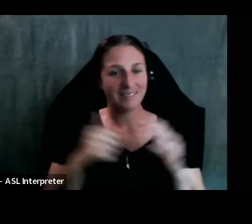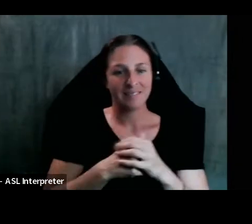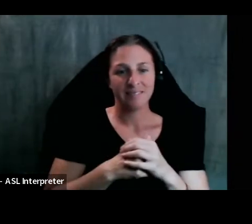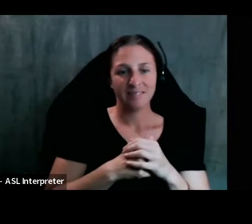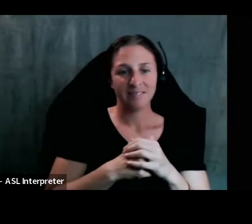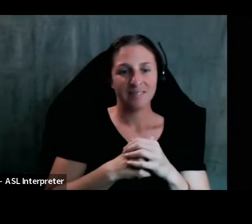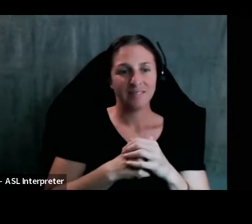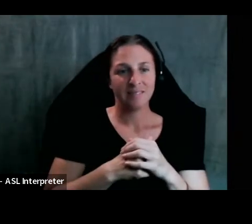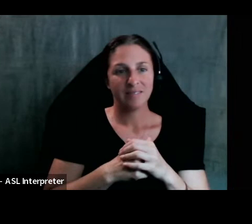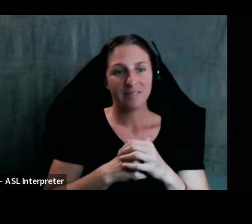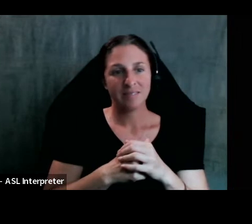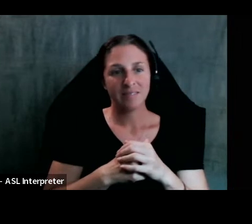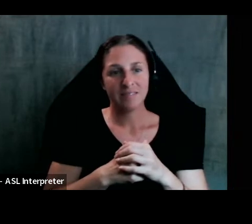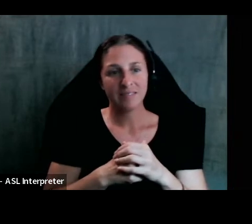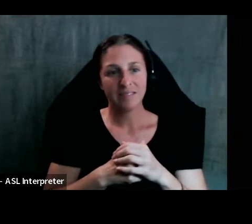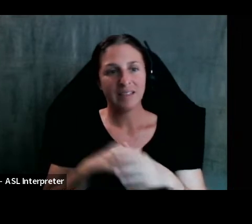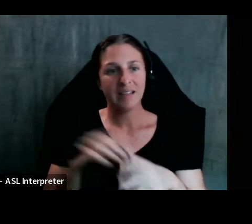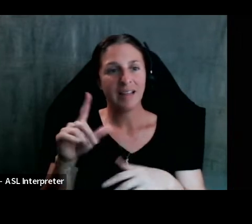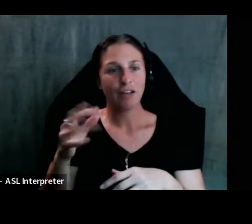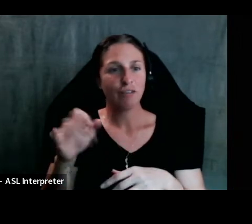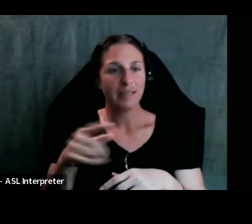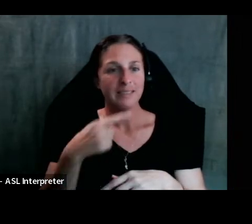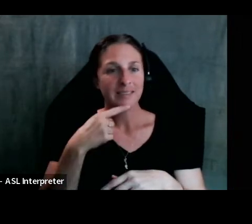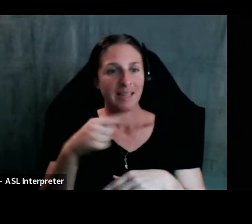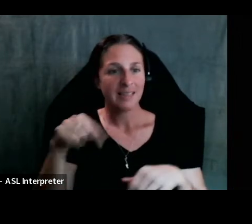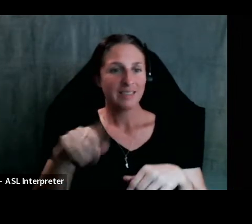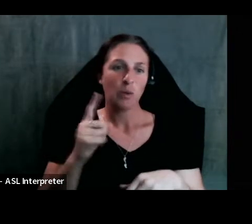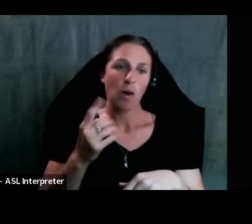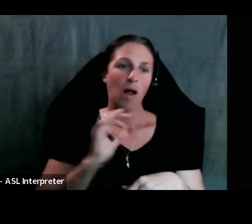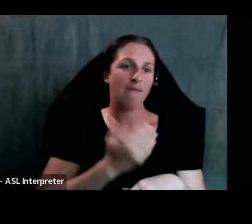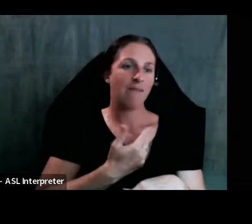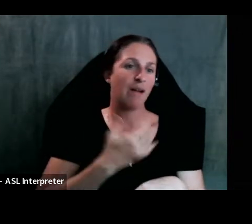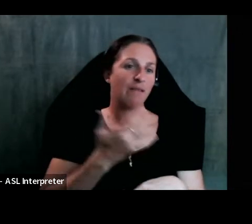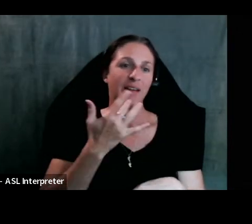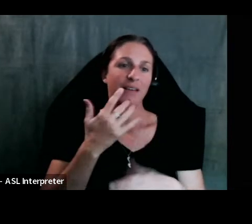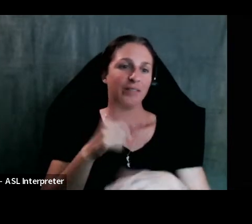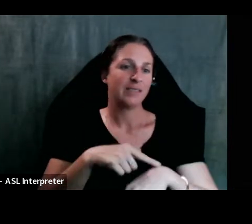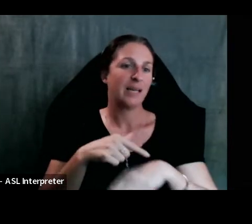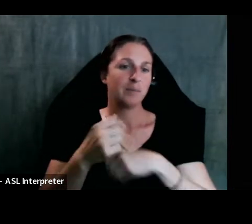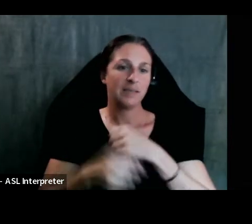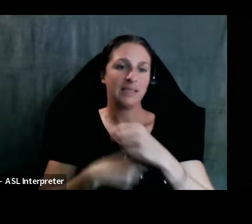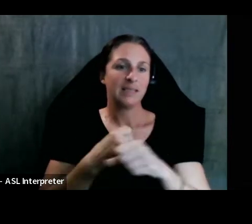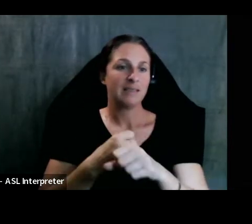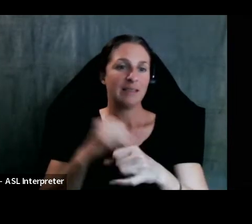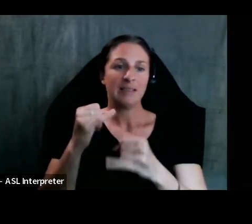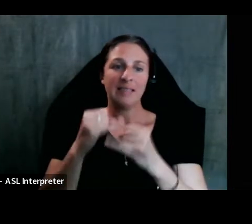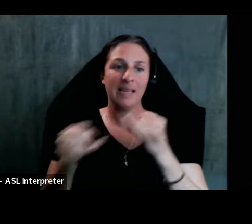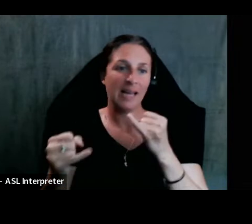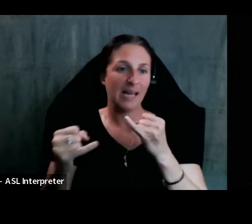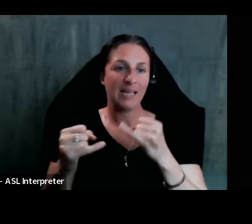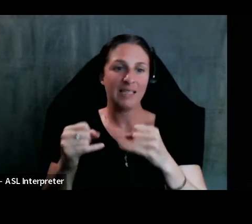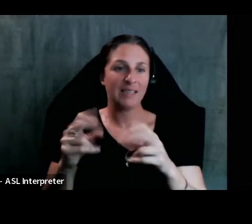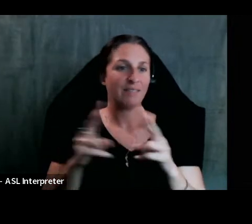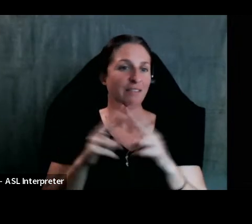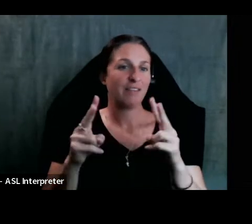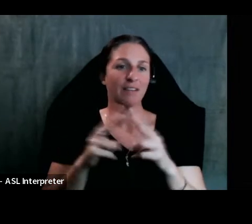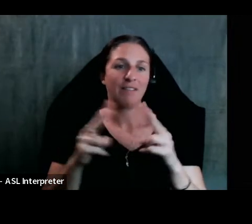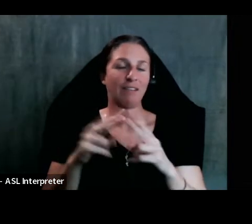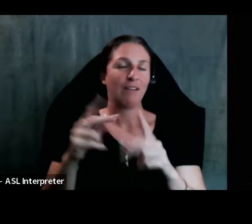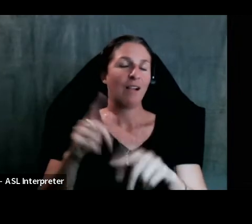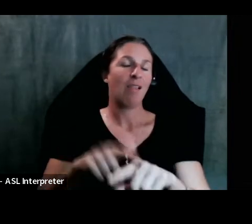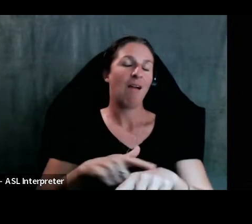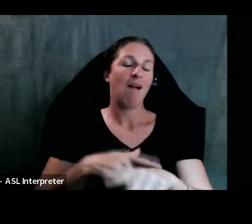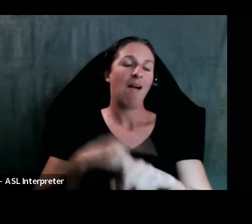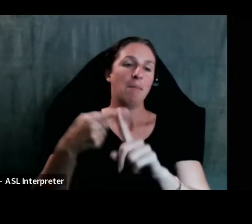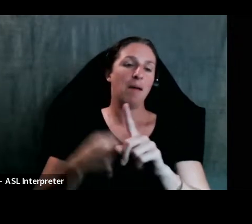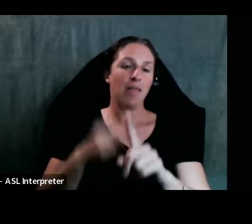Yeah. So like Greg said, this is one of our favorite times of the year. At the end of a very, very long month for us